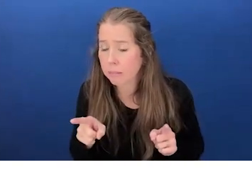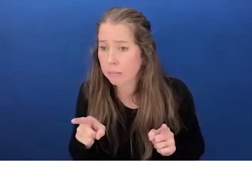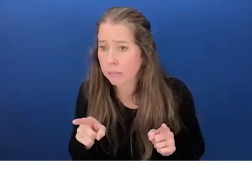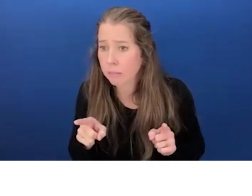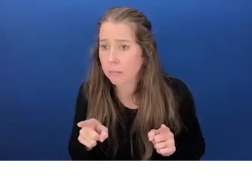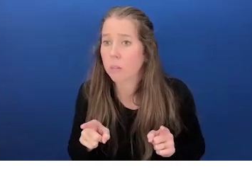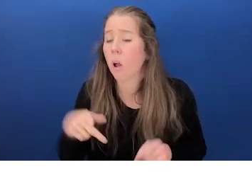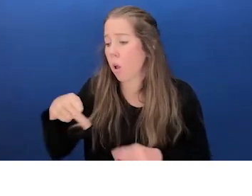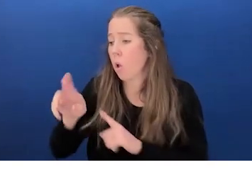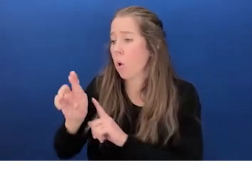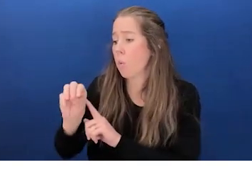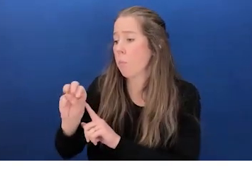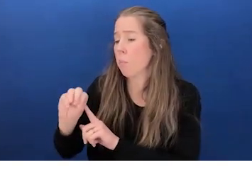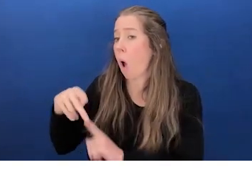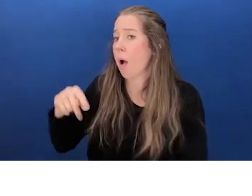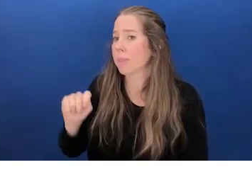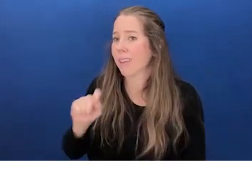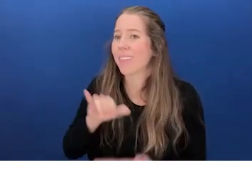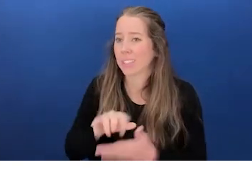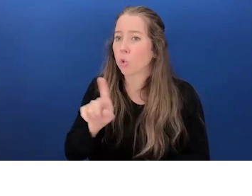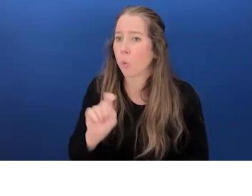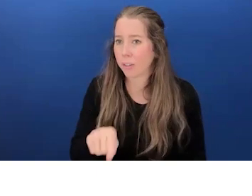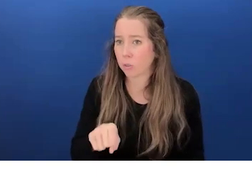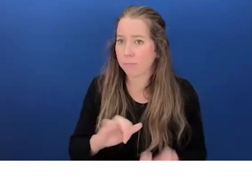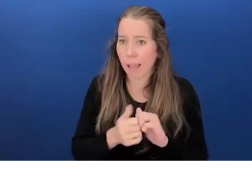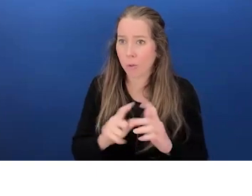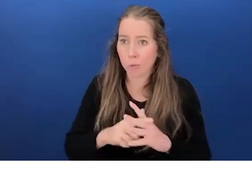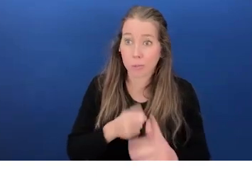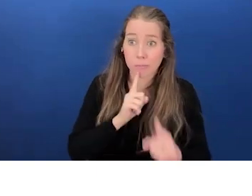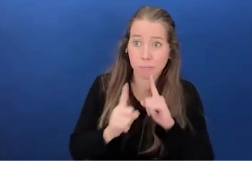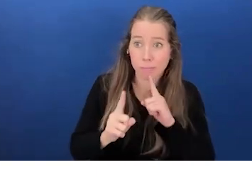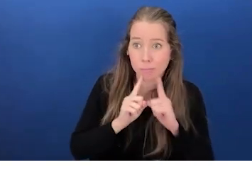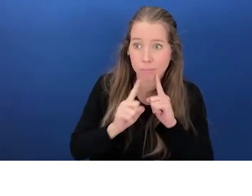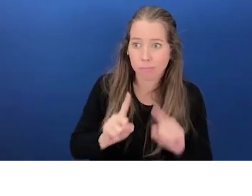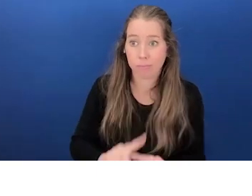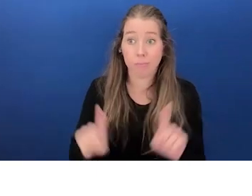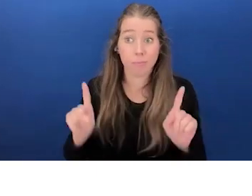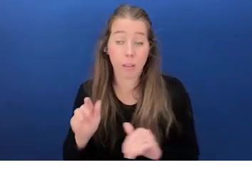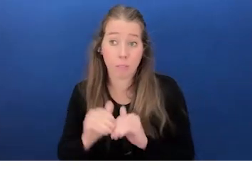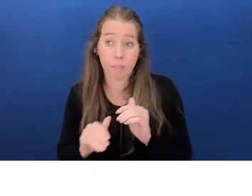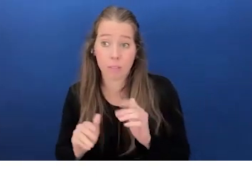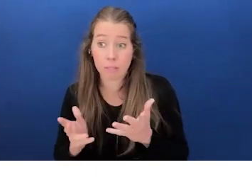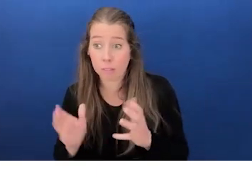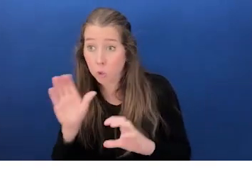It's a question, right? It's the way you start a conversation. Is it different than the way we do it in a search engine?